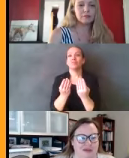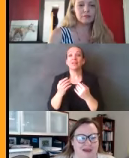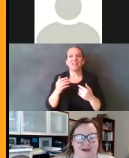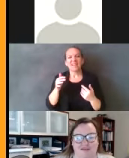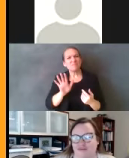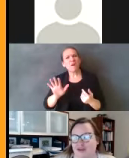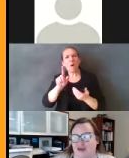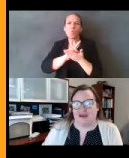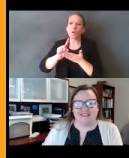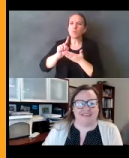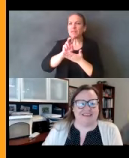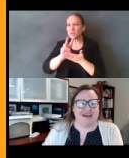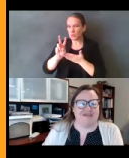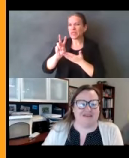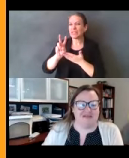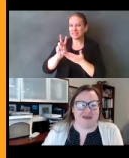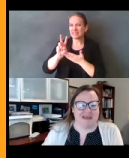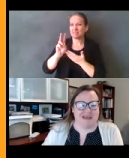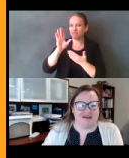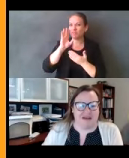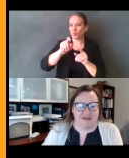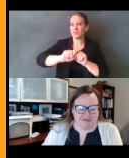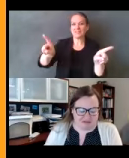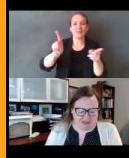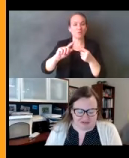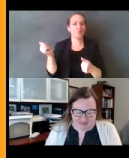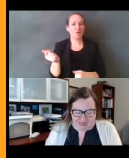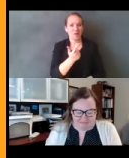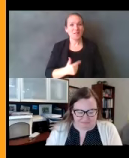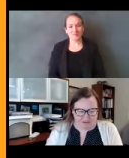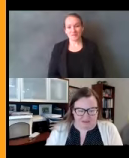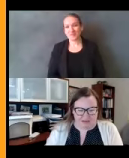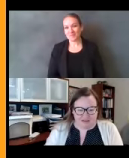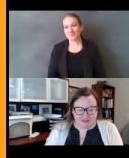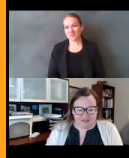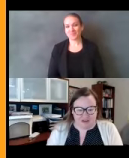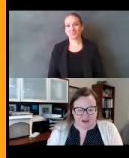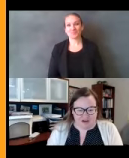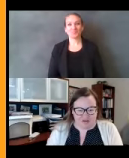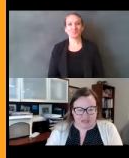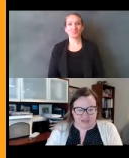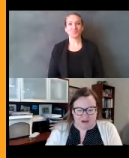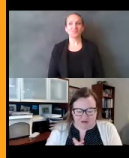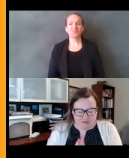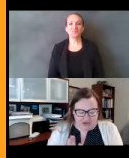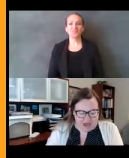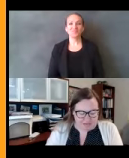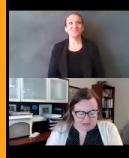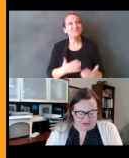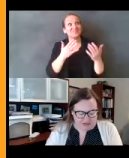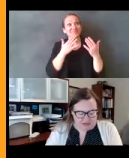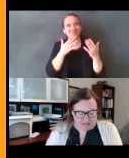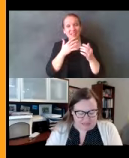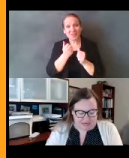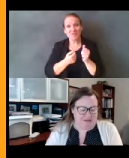week or a week and a half to get that out to everybody, and then we'll be doing that. So thank you, everyone. I'm